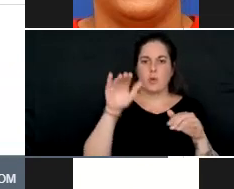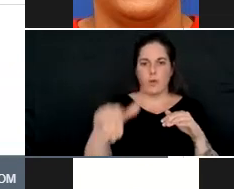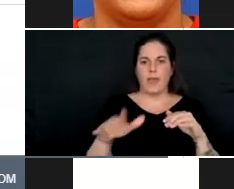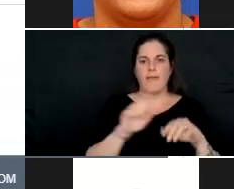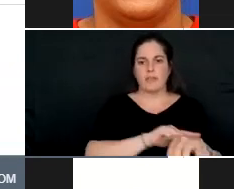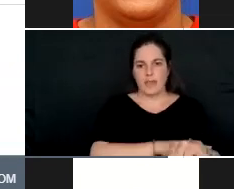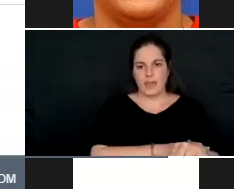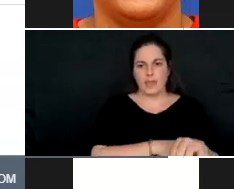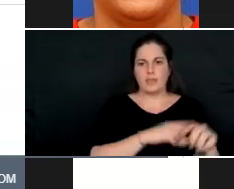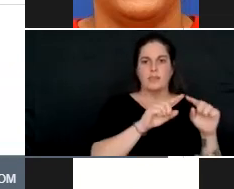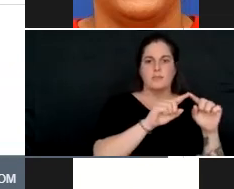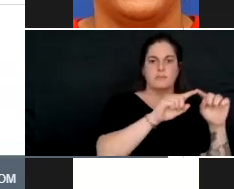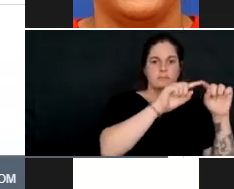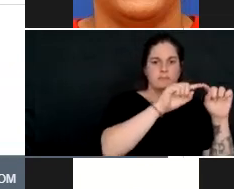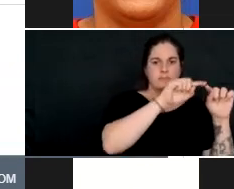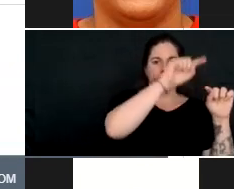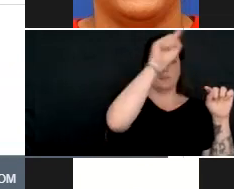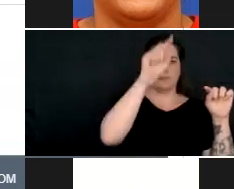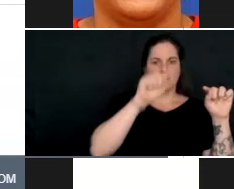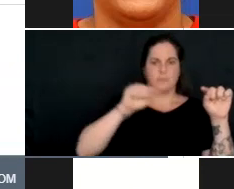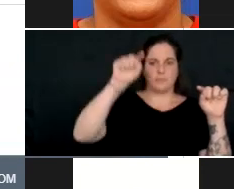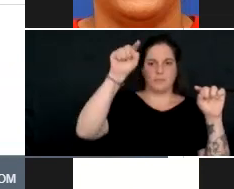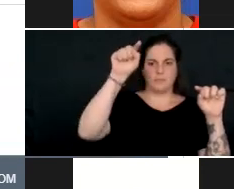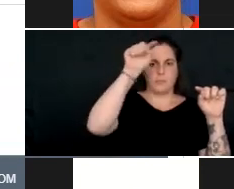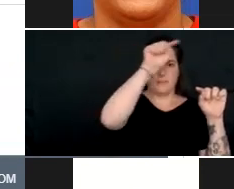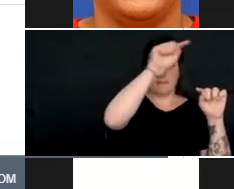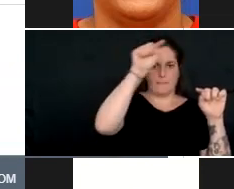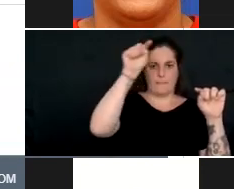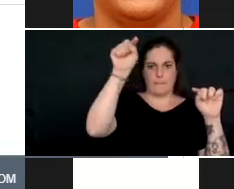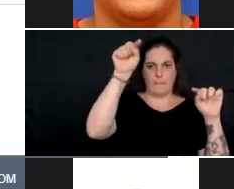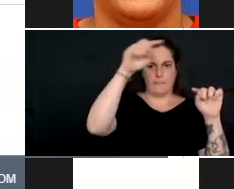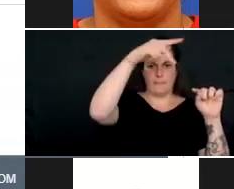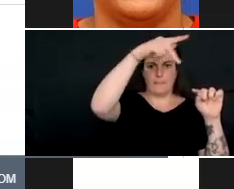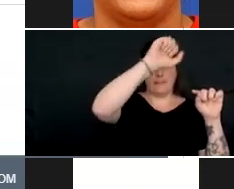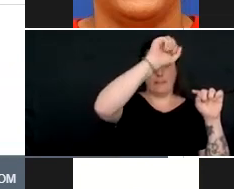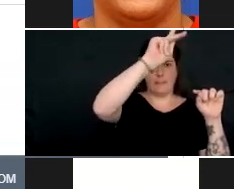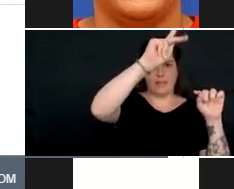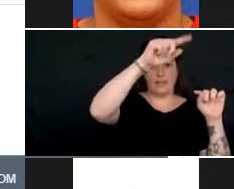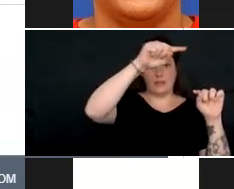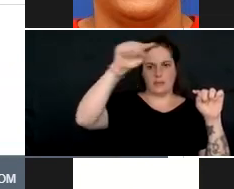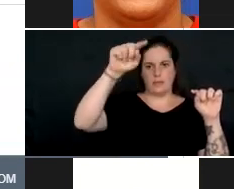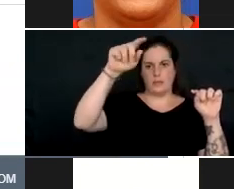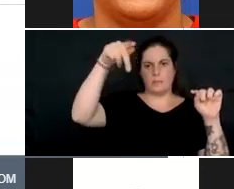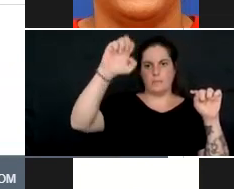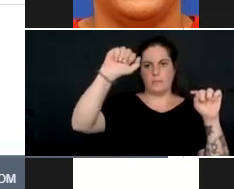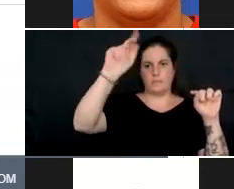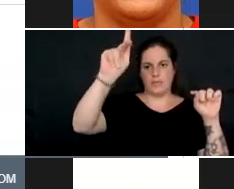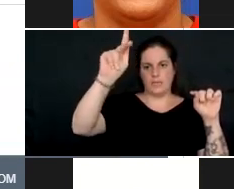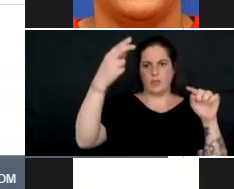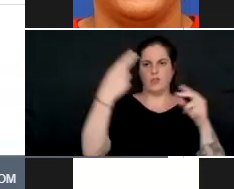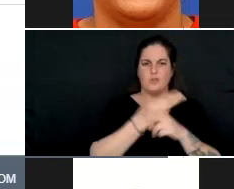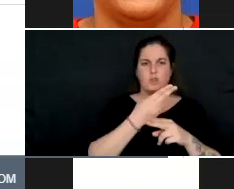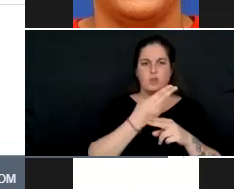from one peak to the next. We measure the distance from one peak to the next. And we use this symbol lambda, which looks like